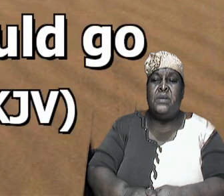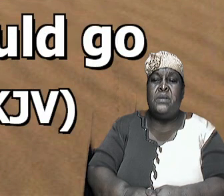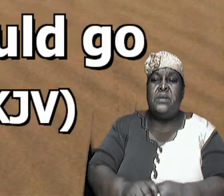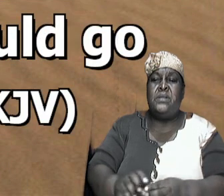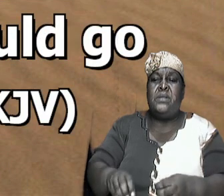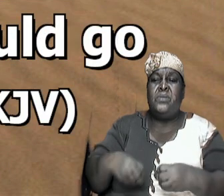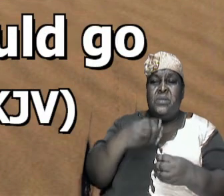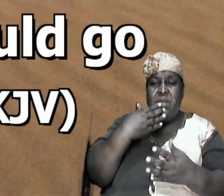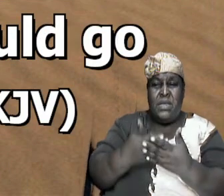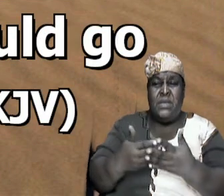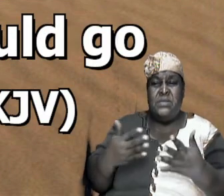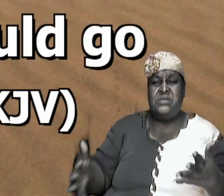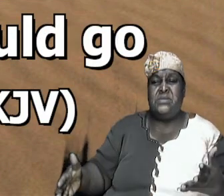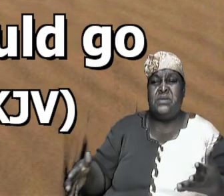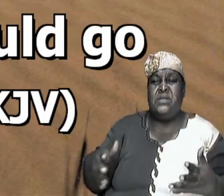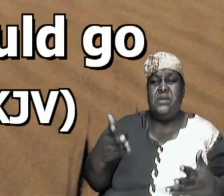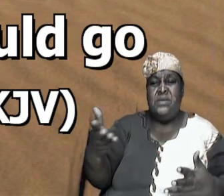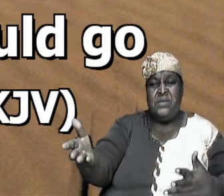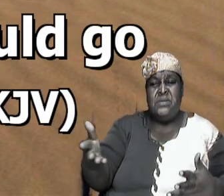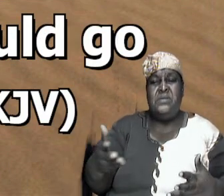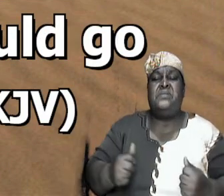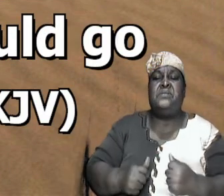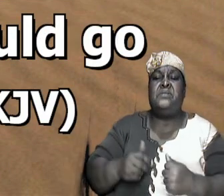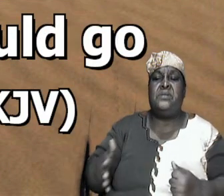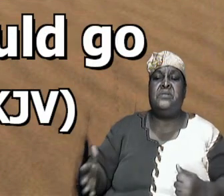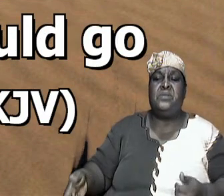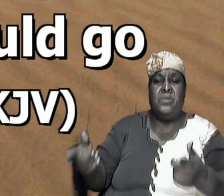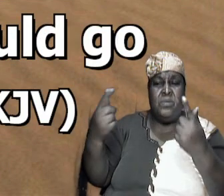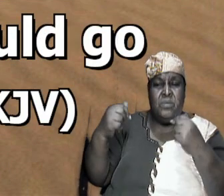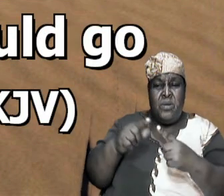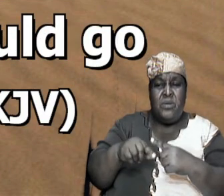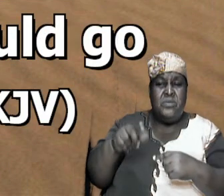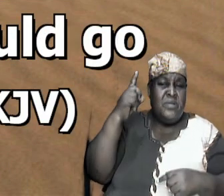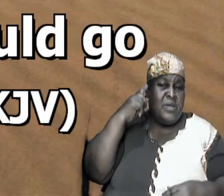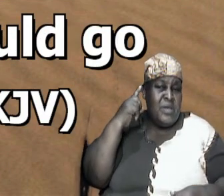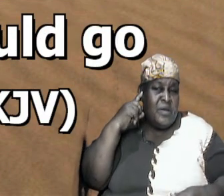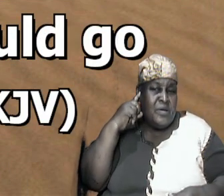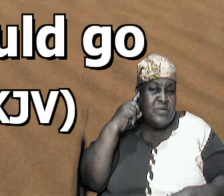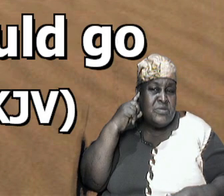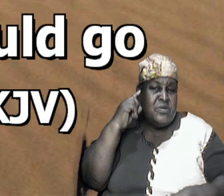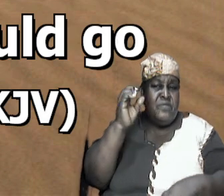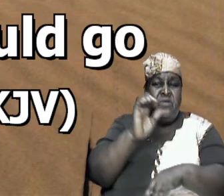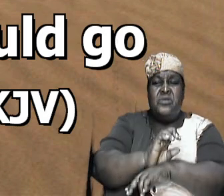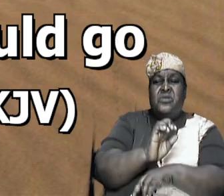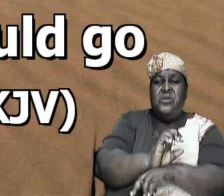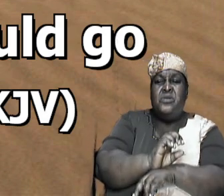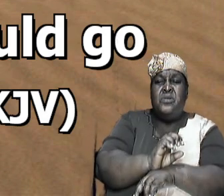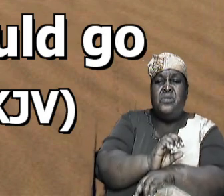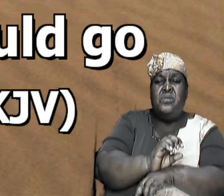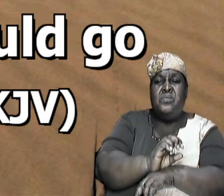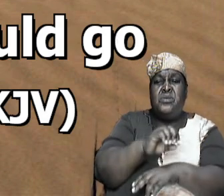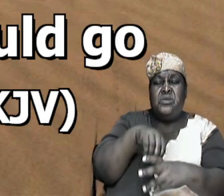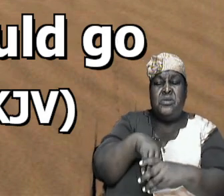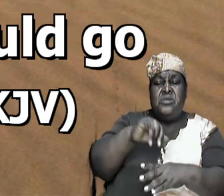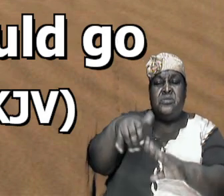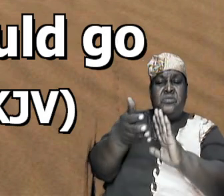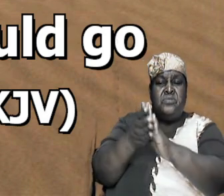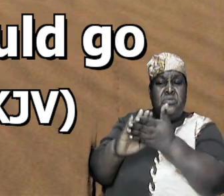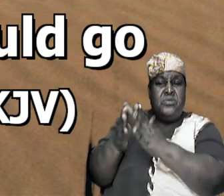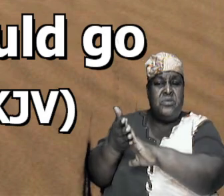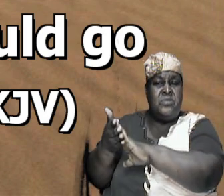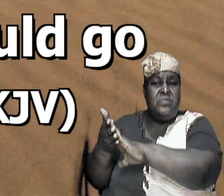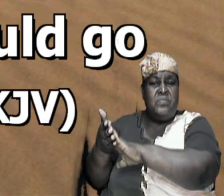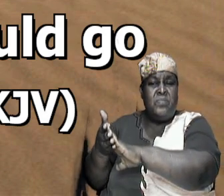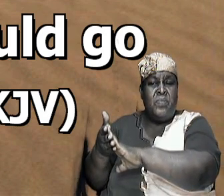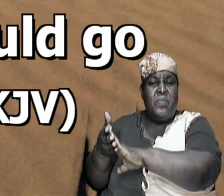then tidings of these things came unto the ears of the church, which was in Jerusalem. So